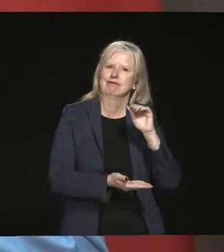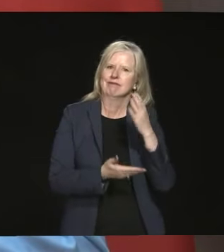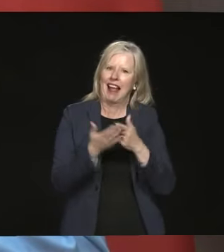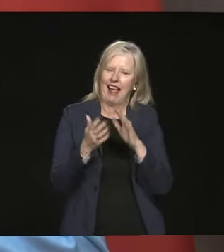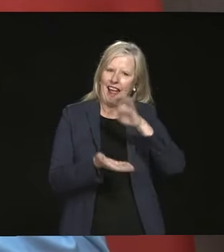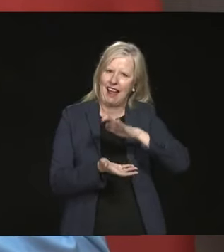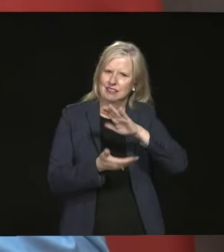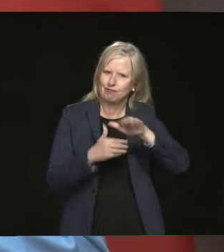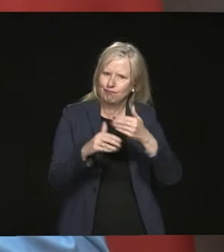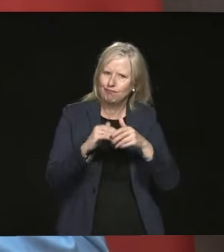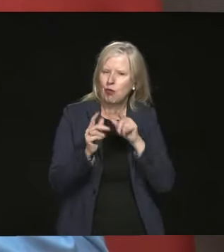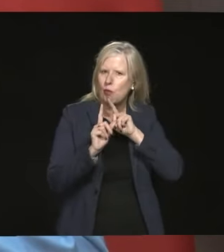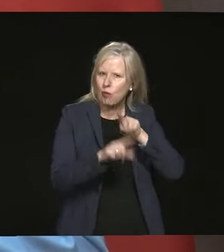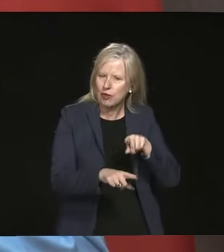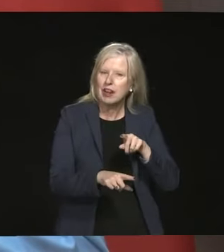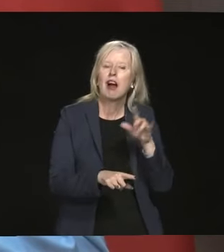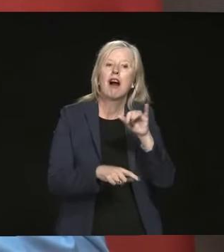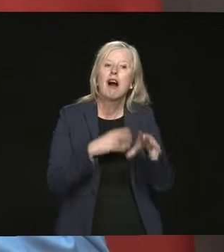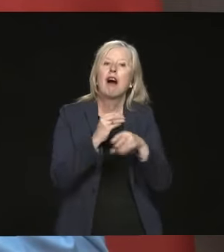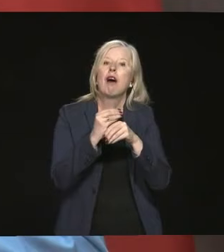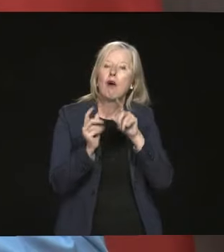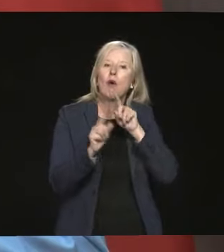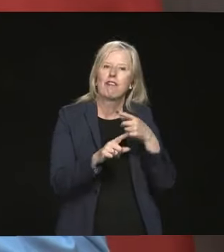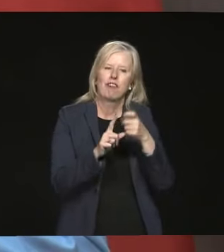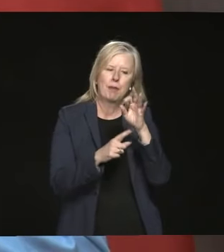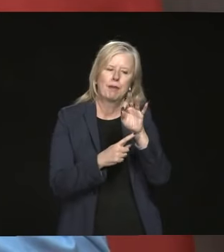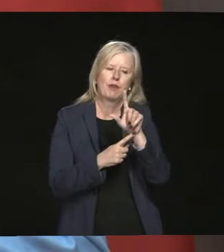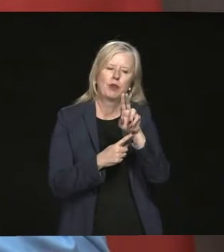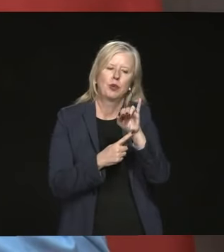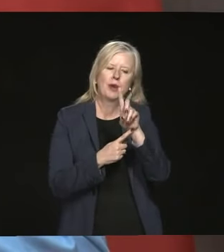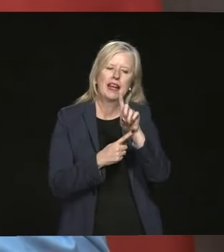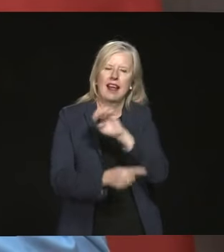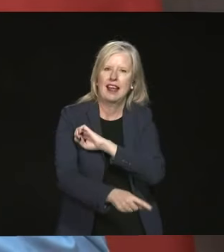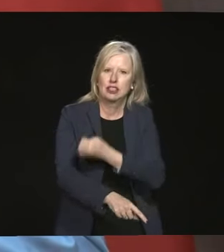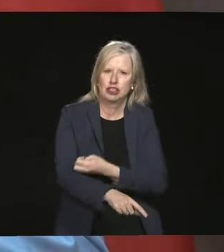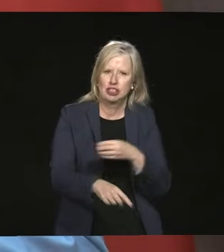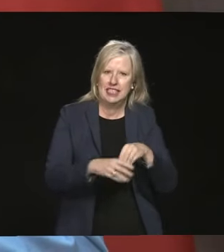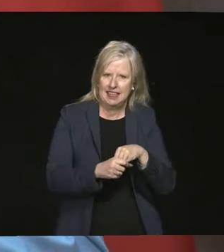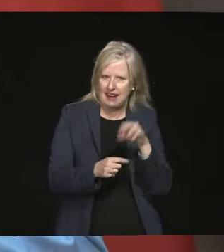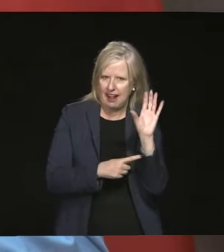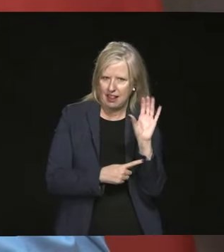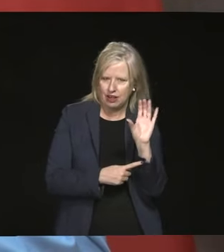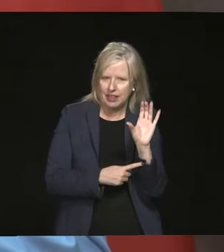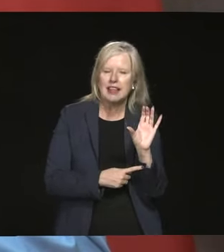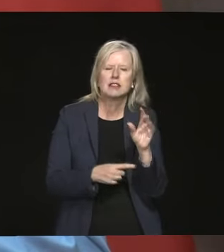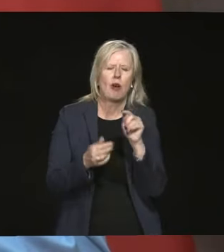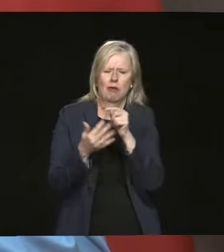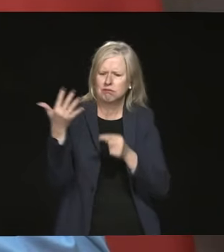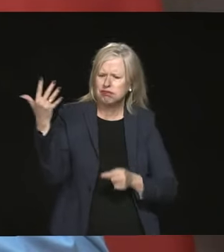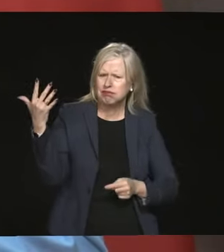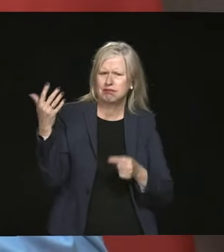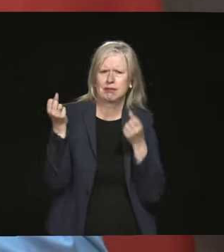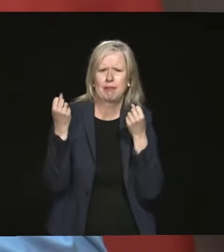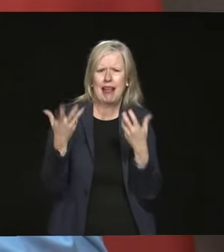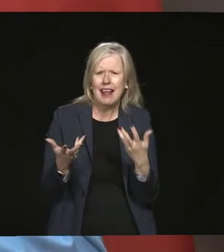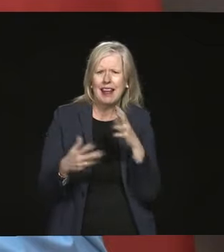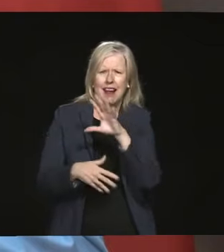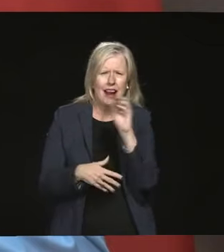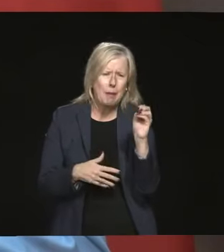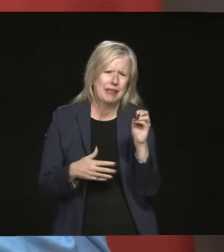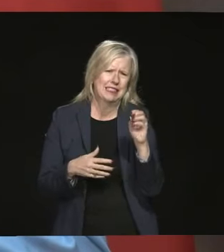order from Fluid Energy in Calgary. These companies and many others serve as great examples of